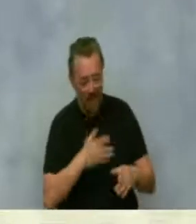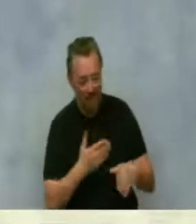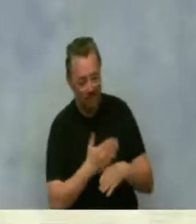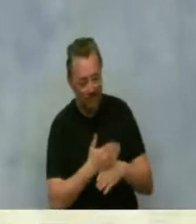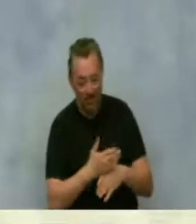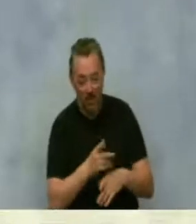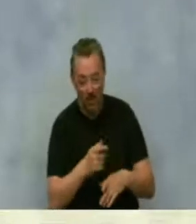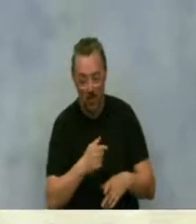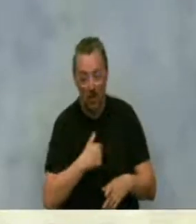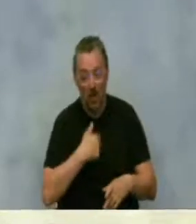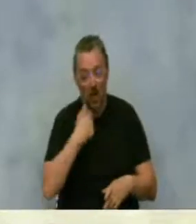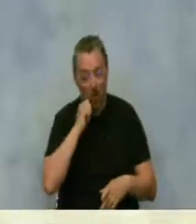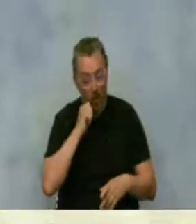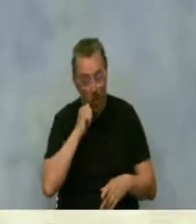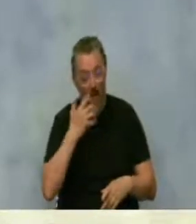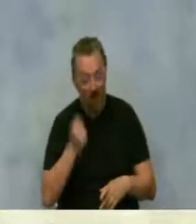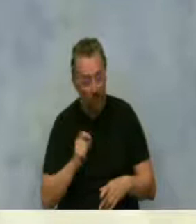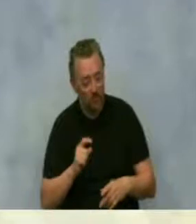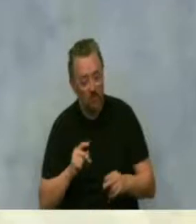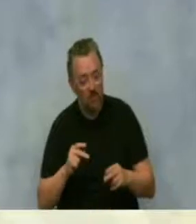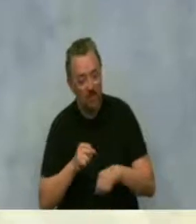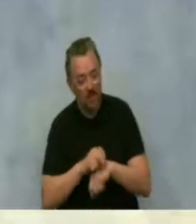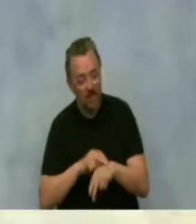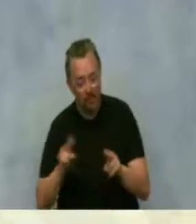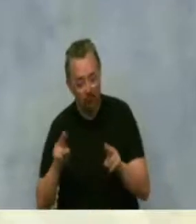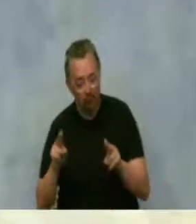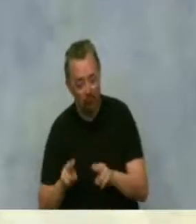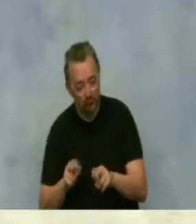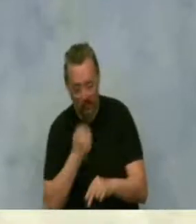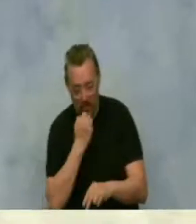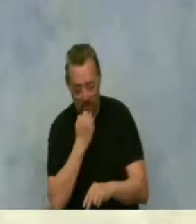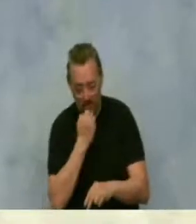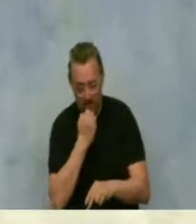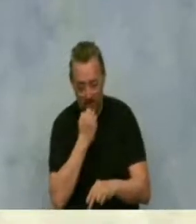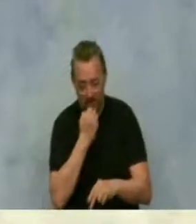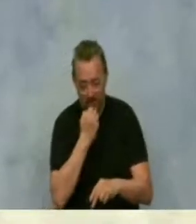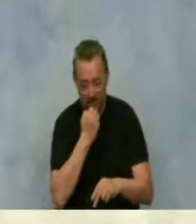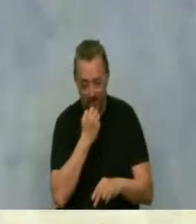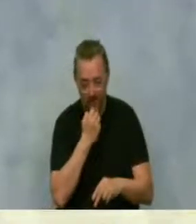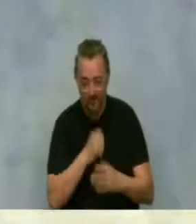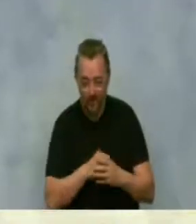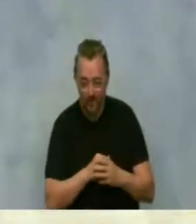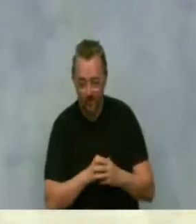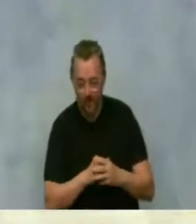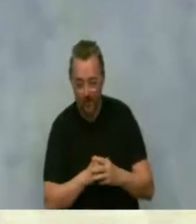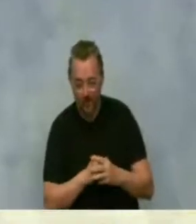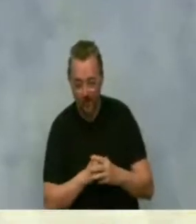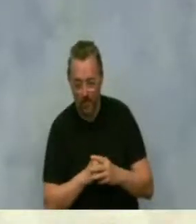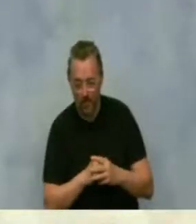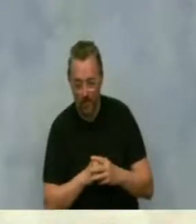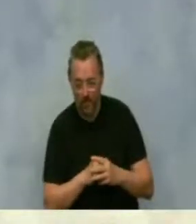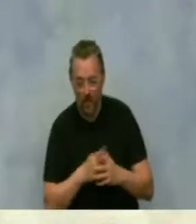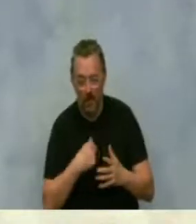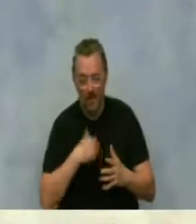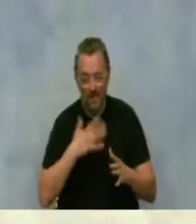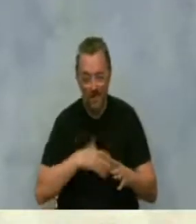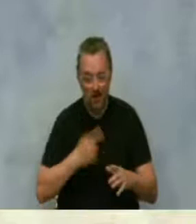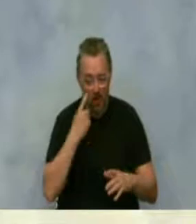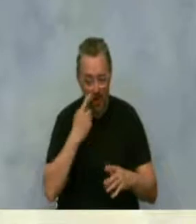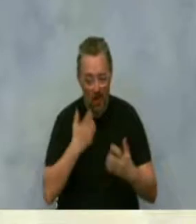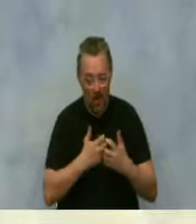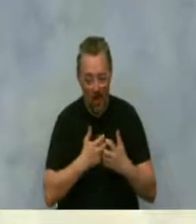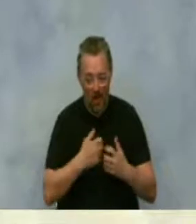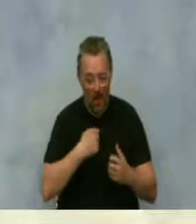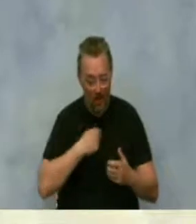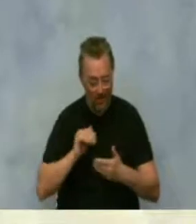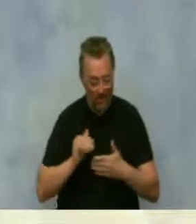have a reduced workforce supply with a risk to deliver on the actions identified. So we need to look at our adapting our services